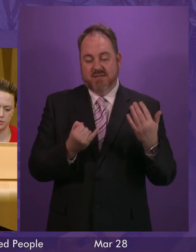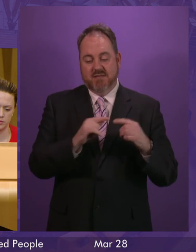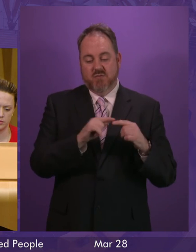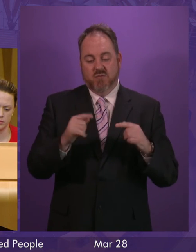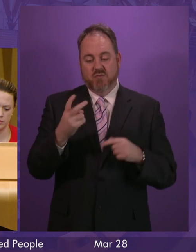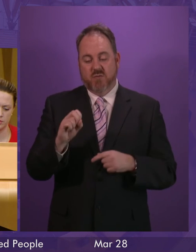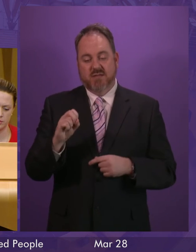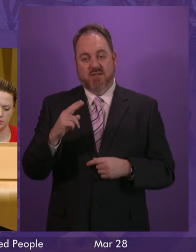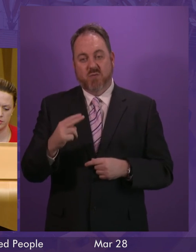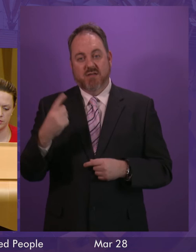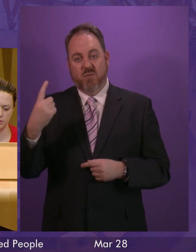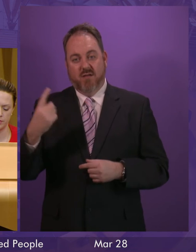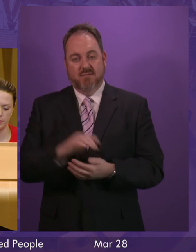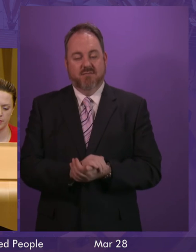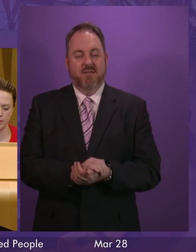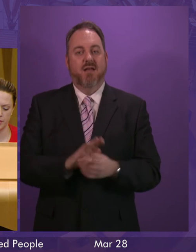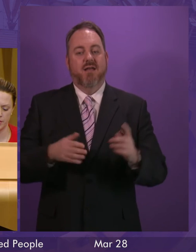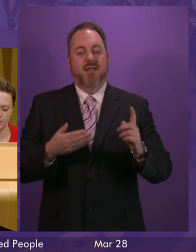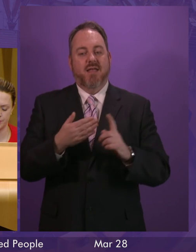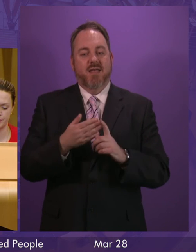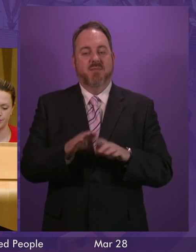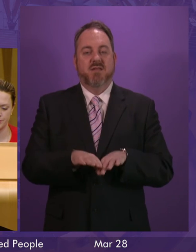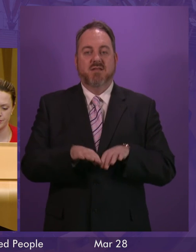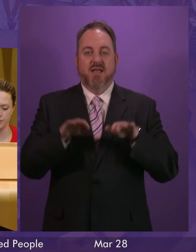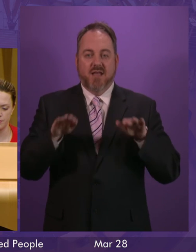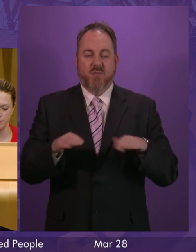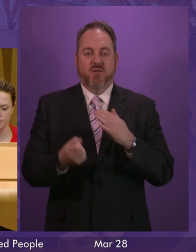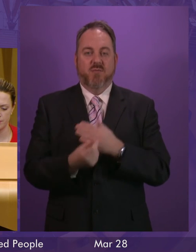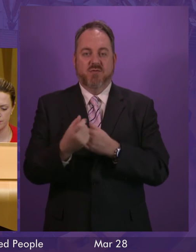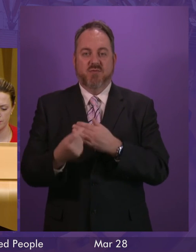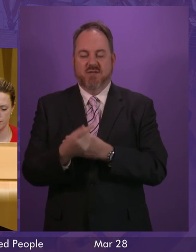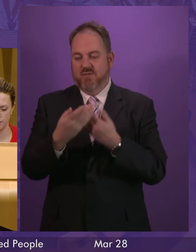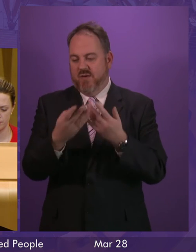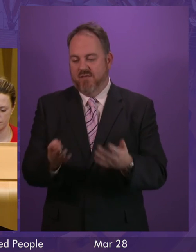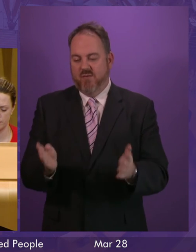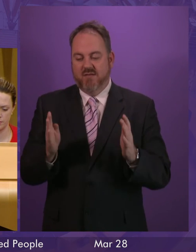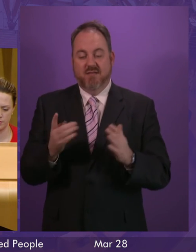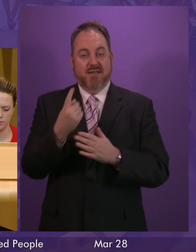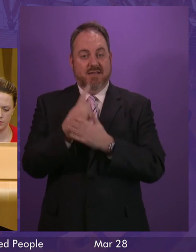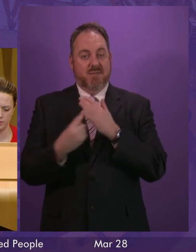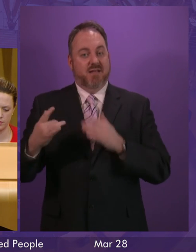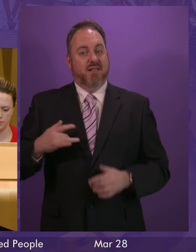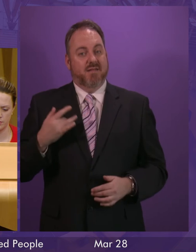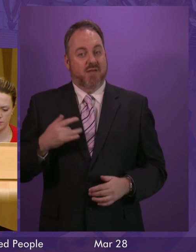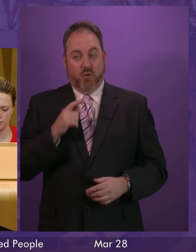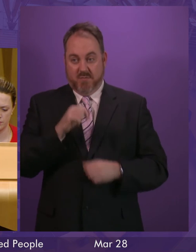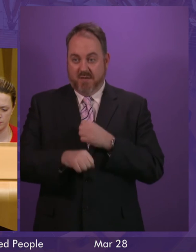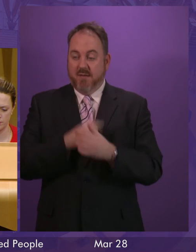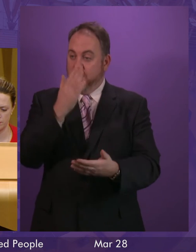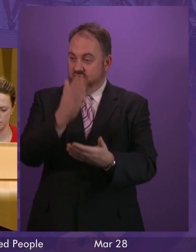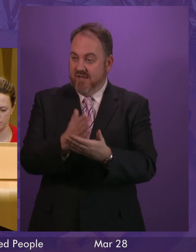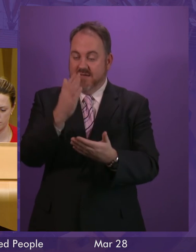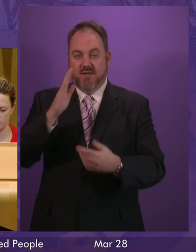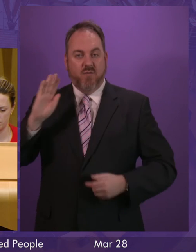aims to make equality of opportunity, access to services, independent living a reality for all disabled people